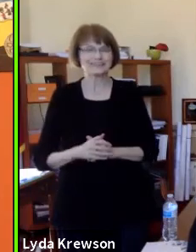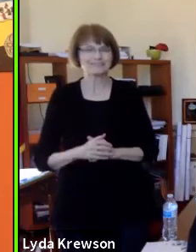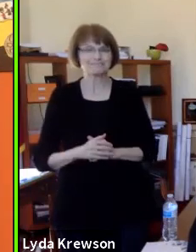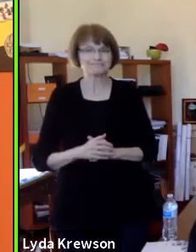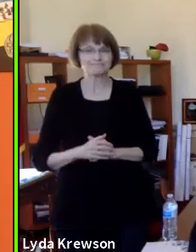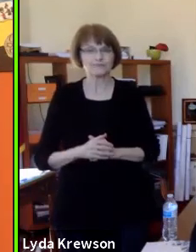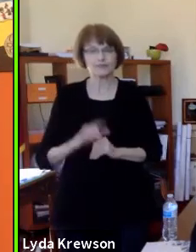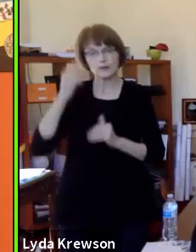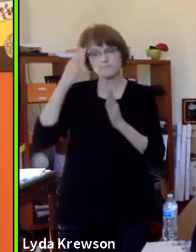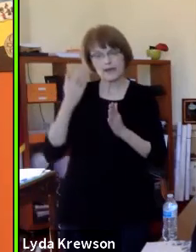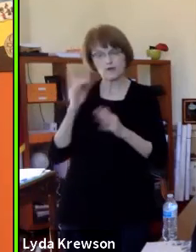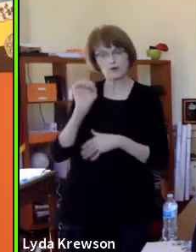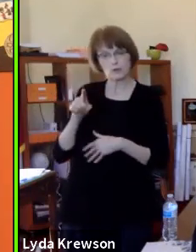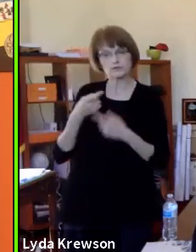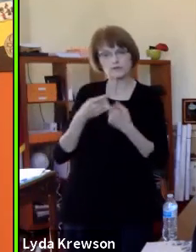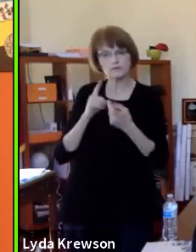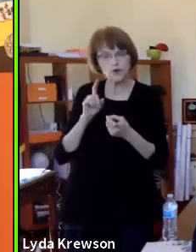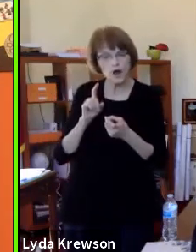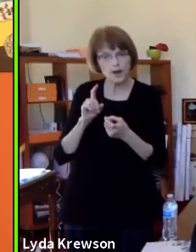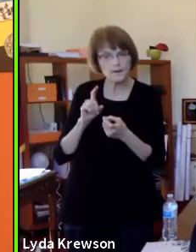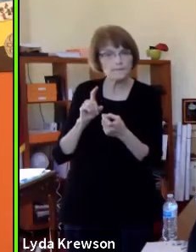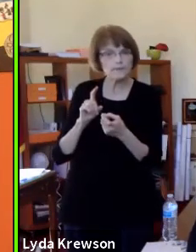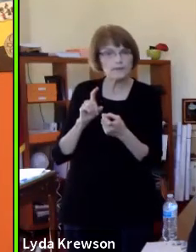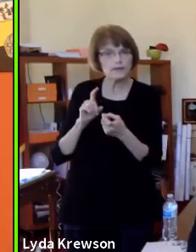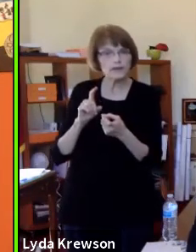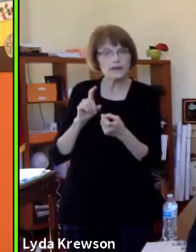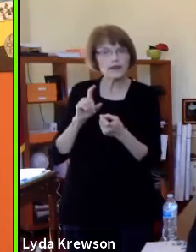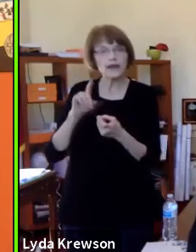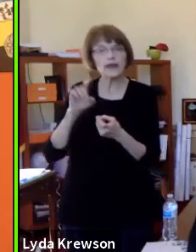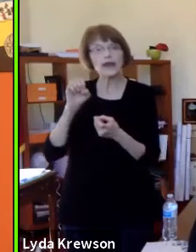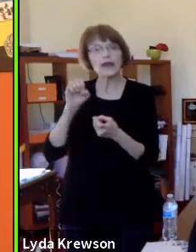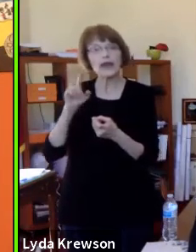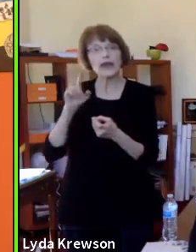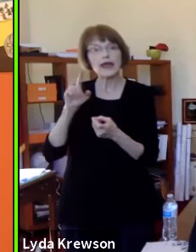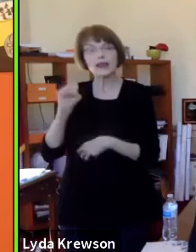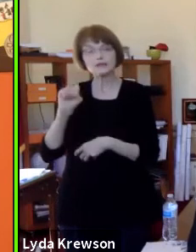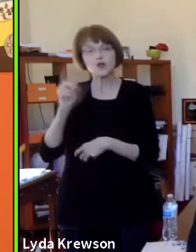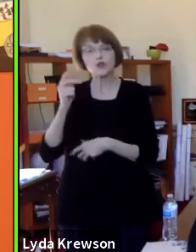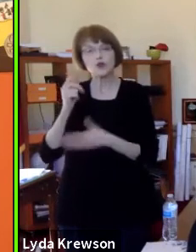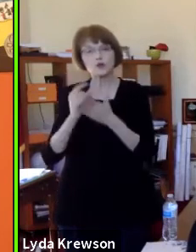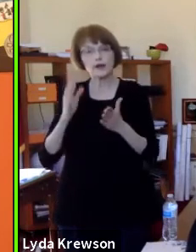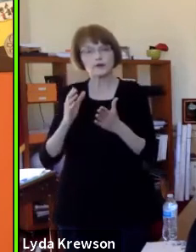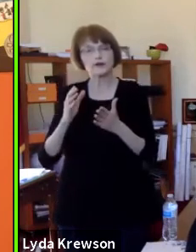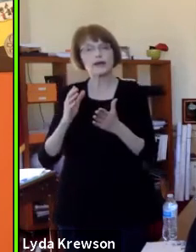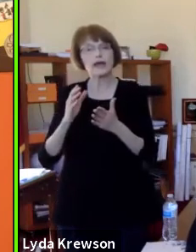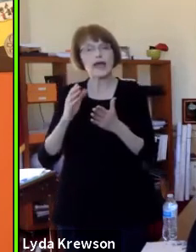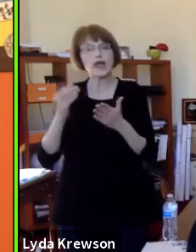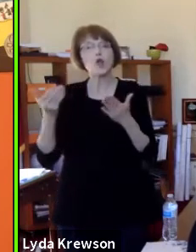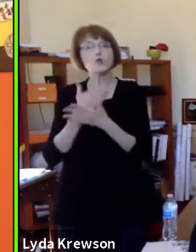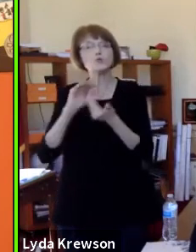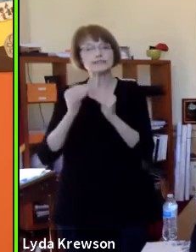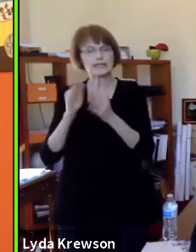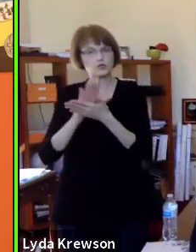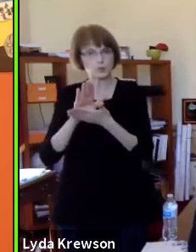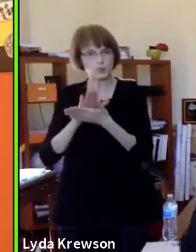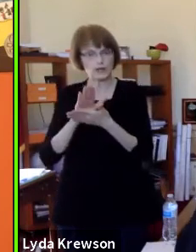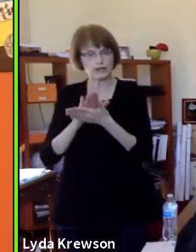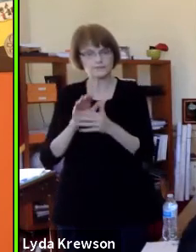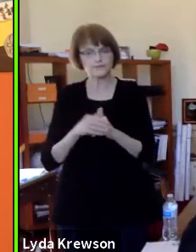Mayor, here's a question from Ellis, a 3rd grader at New City School. What